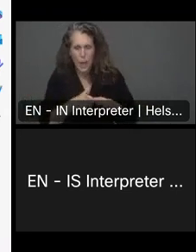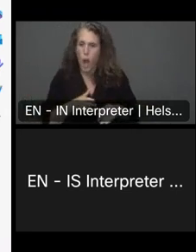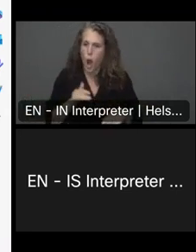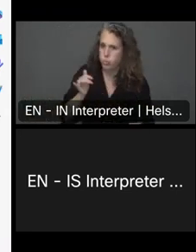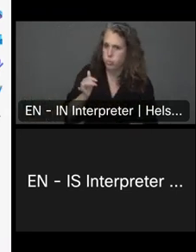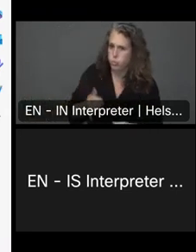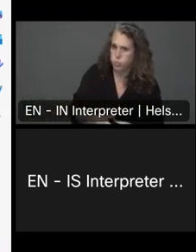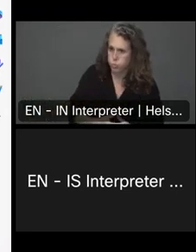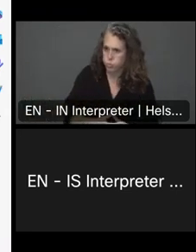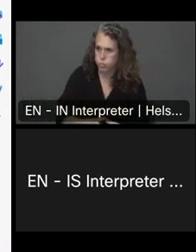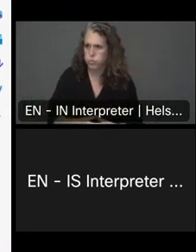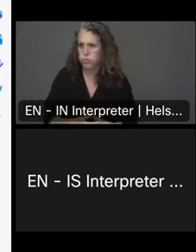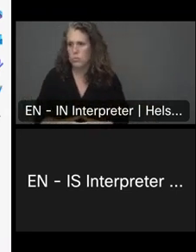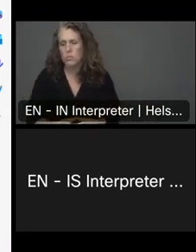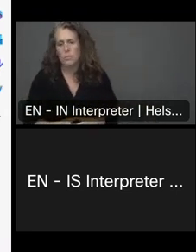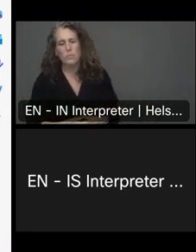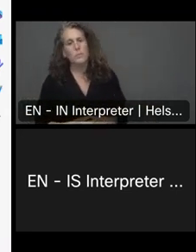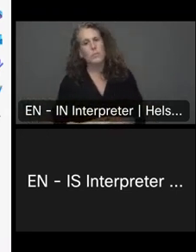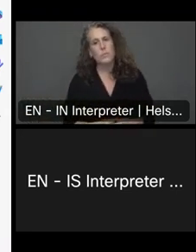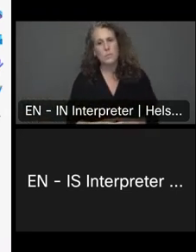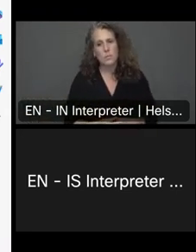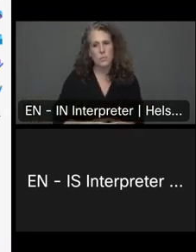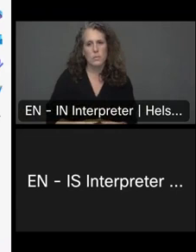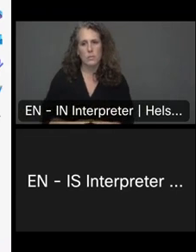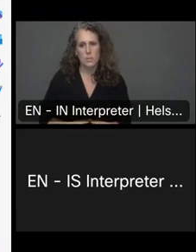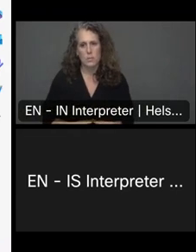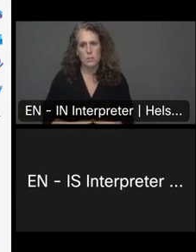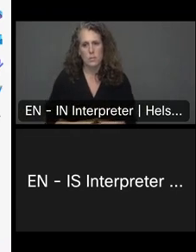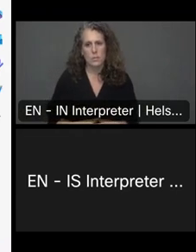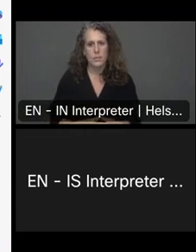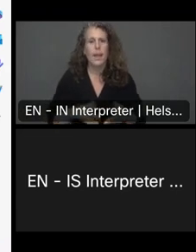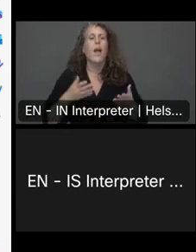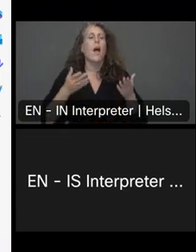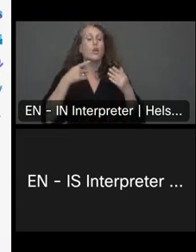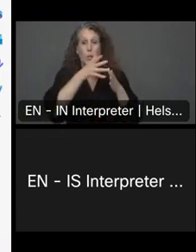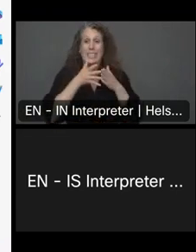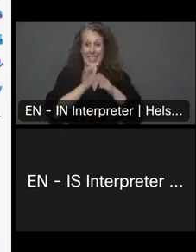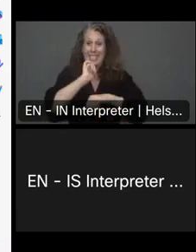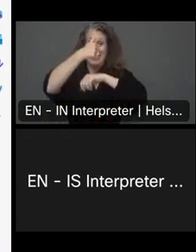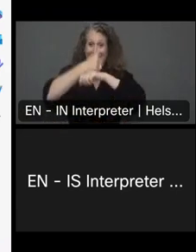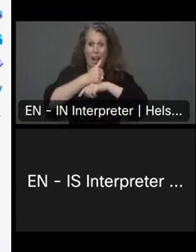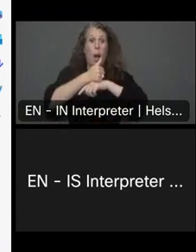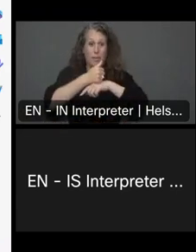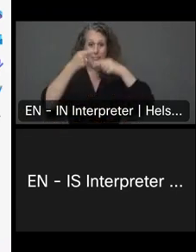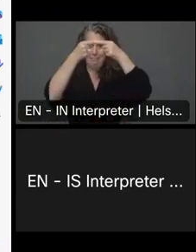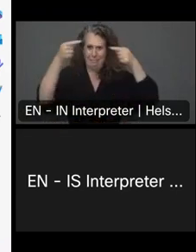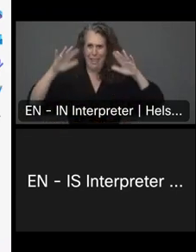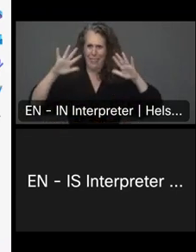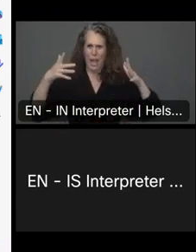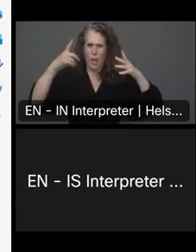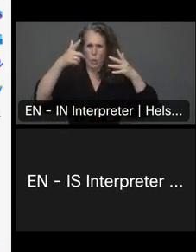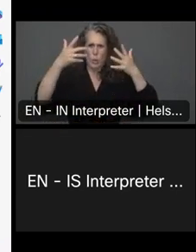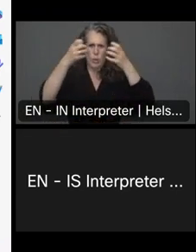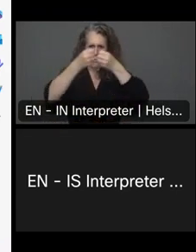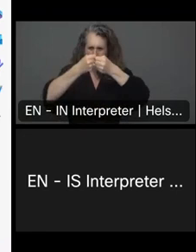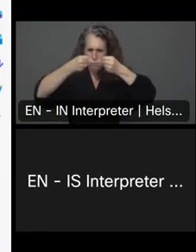informativeness, and so on, and then proceeded to dismantle it. The thought which came to